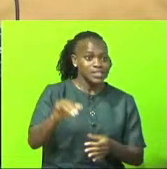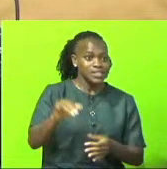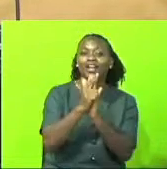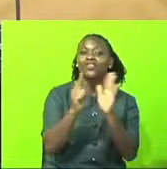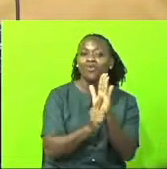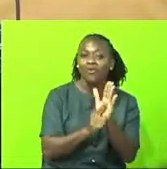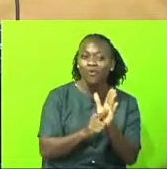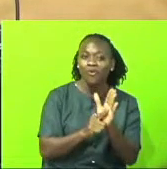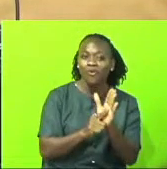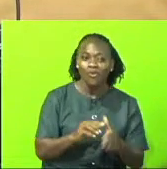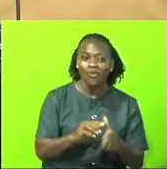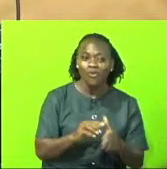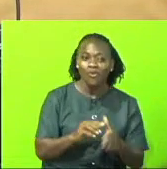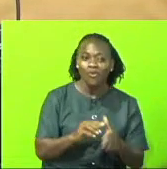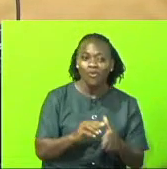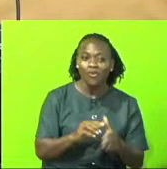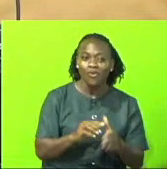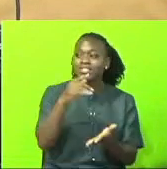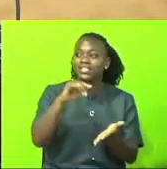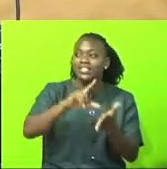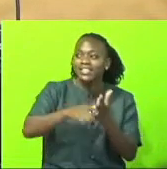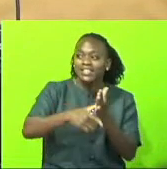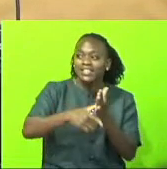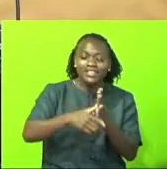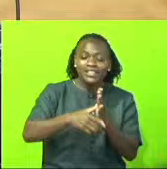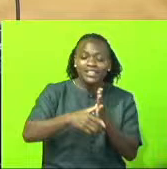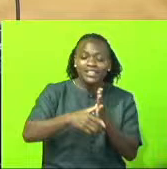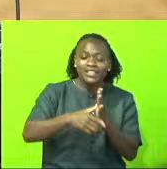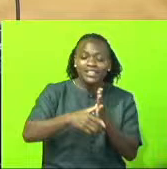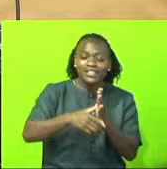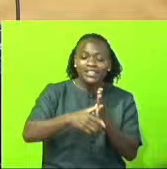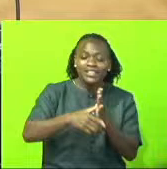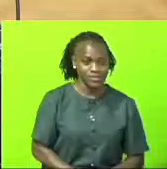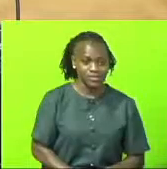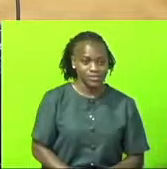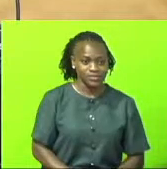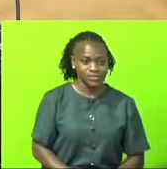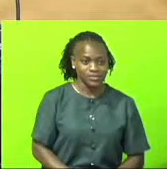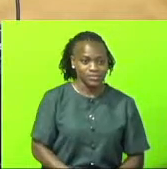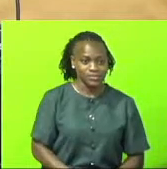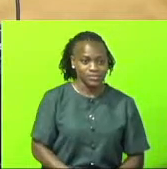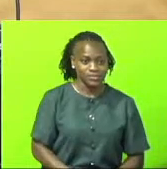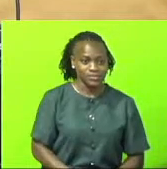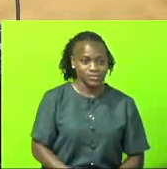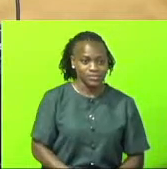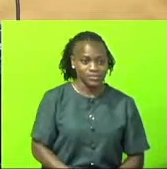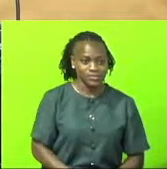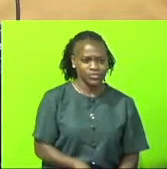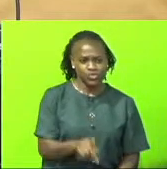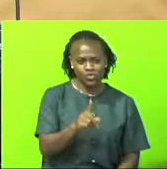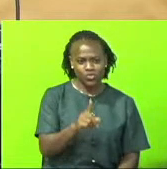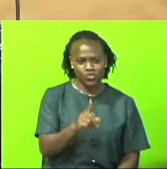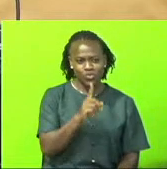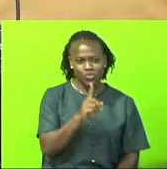If that is what you want to say, that's what you want to say, it was, would you keep quiet for me to